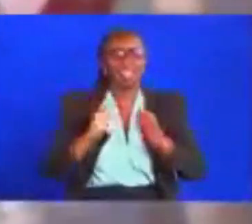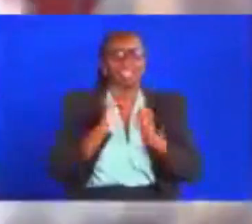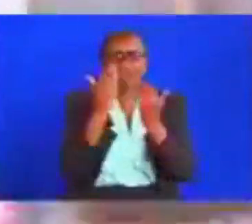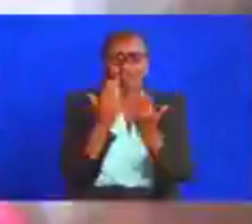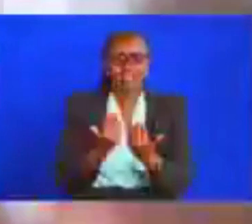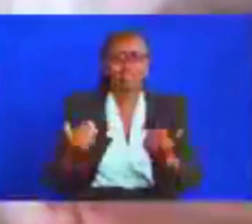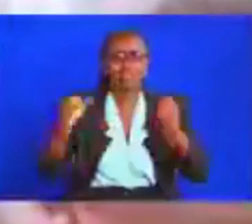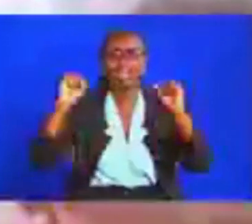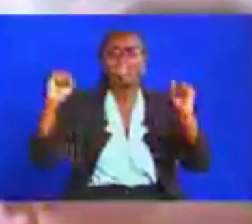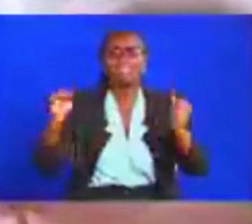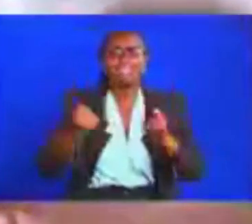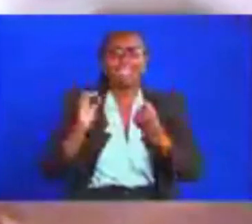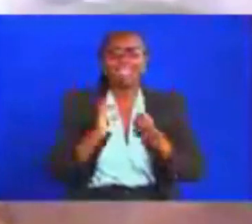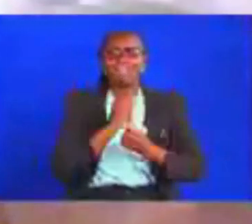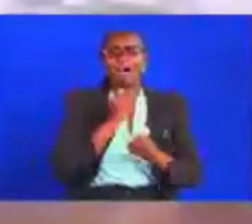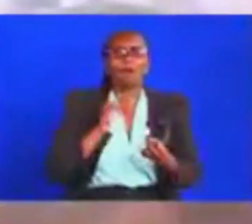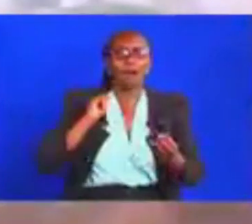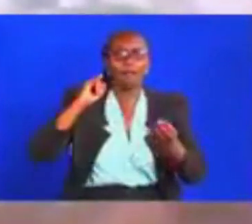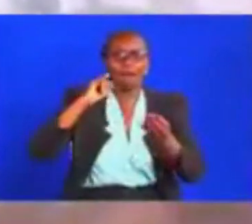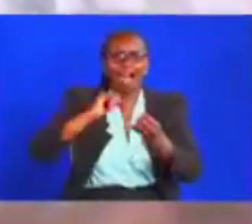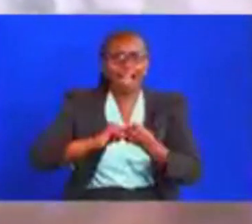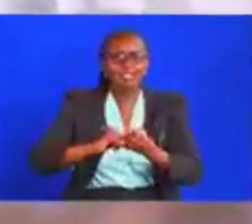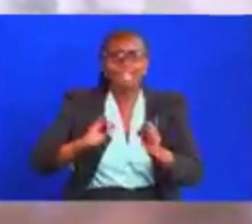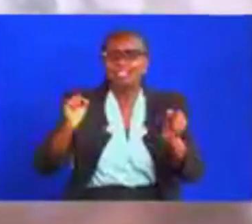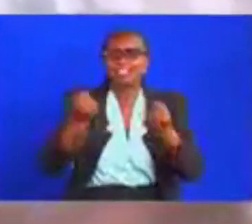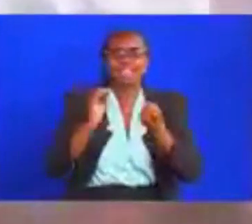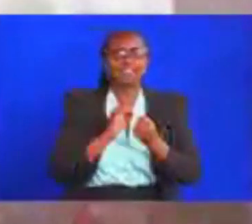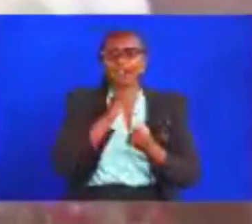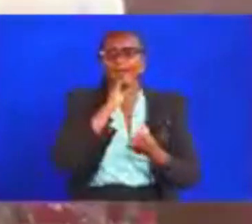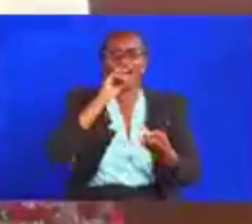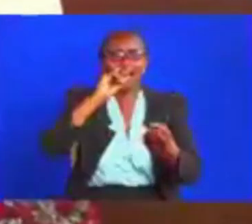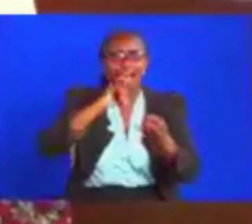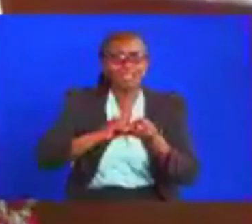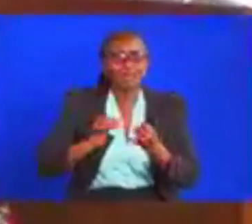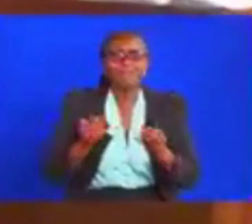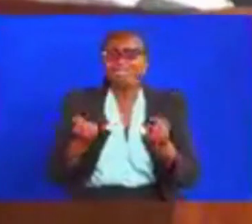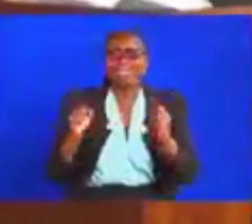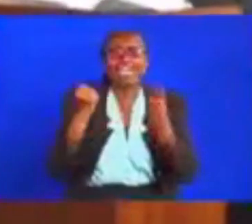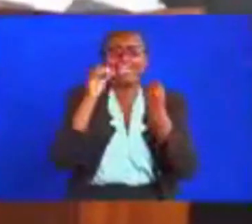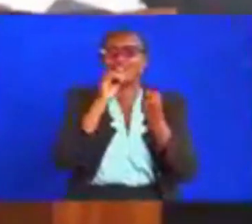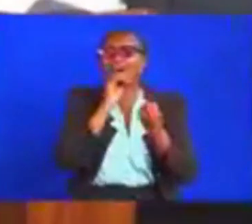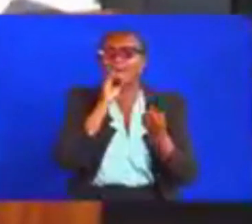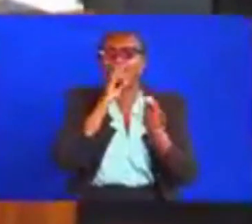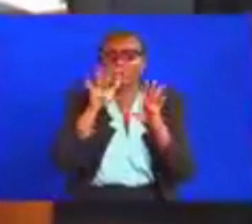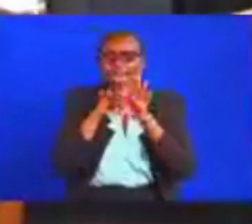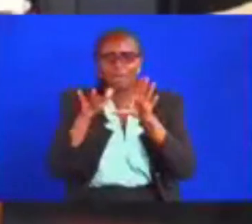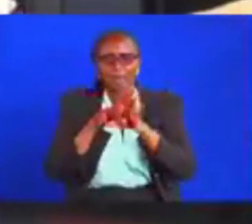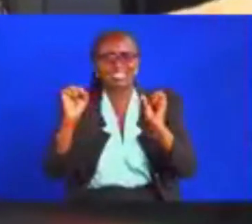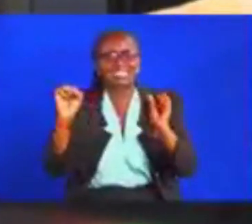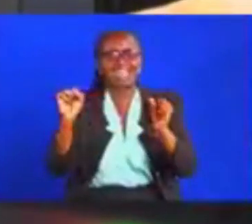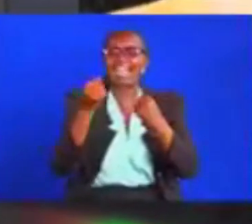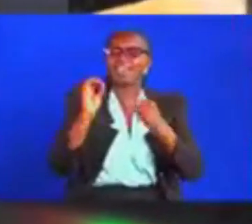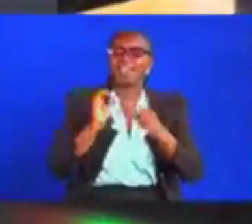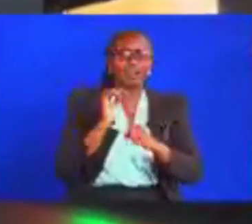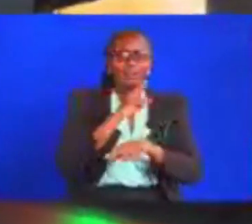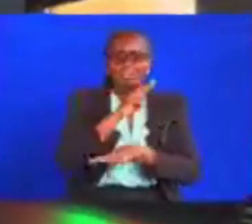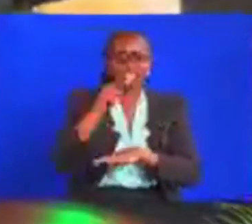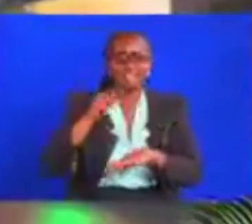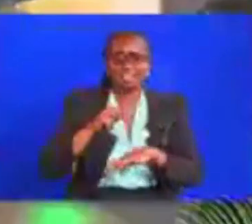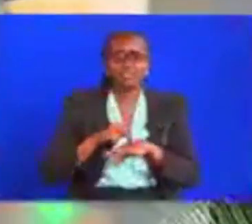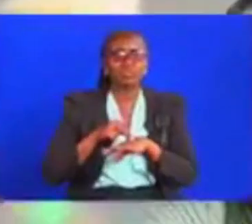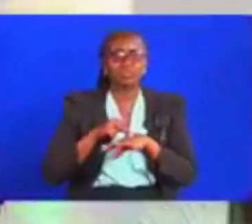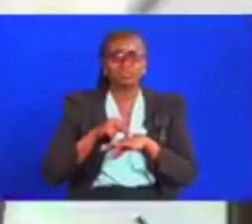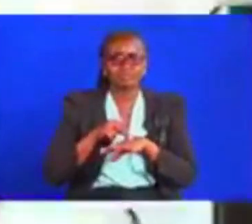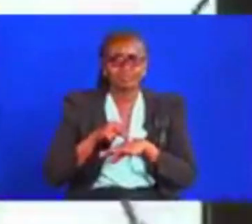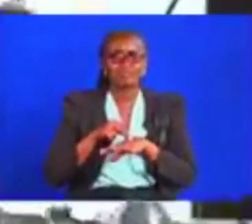save our wives, save our husbands, save our members, save our nation.